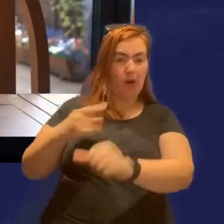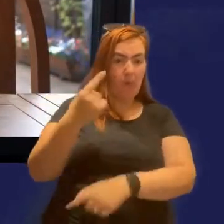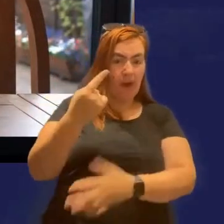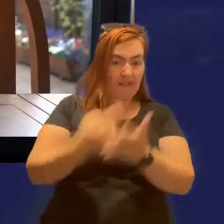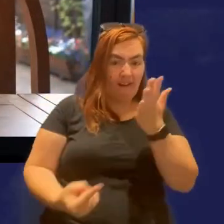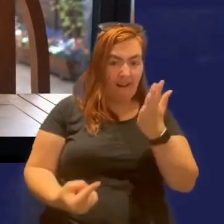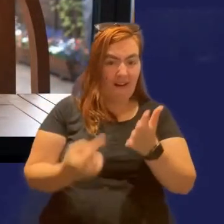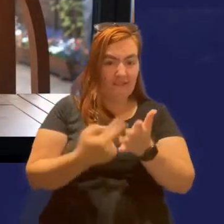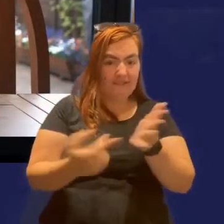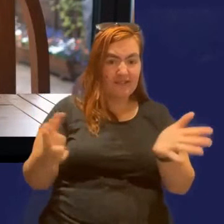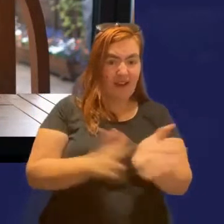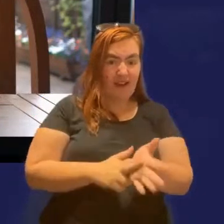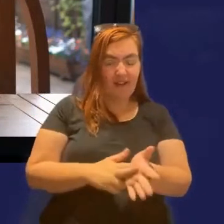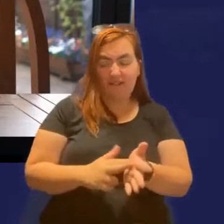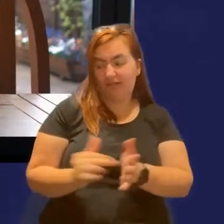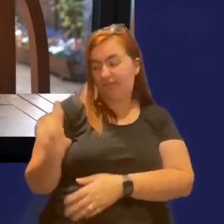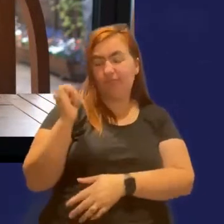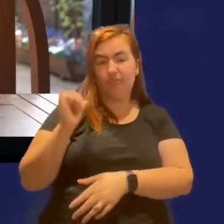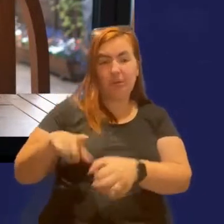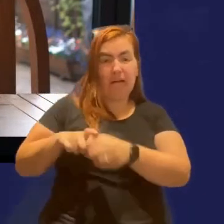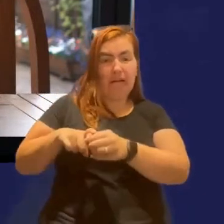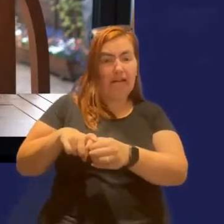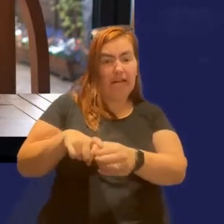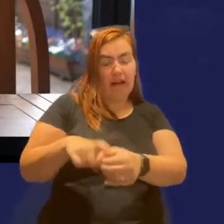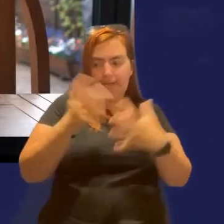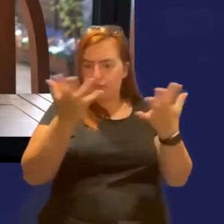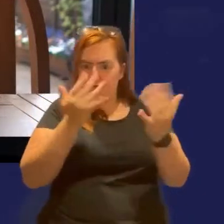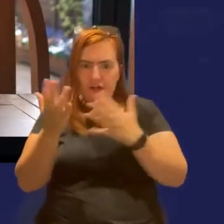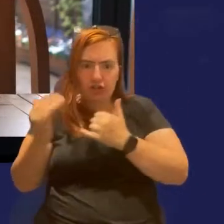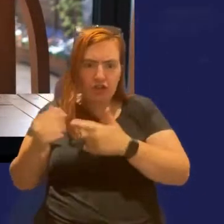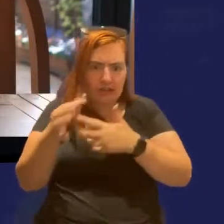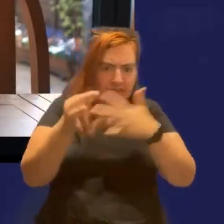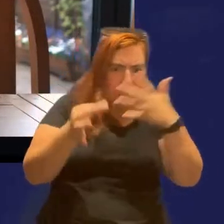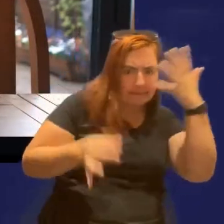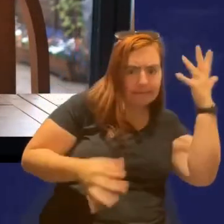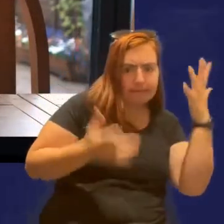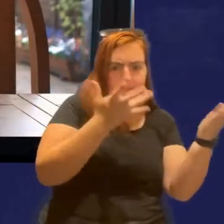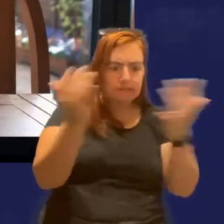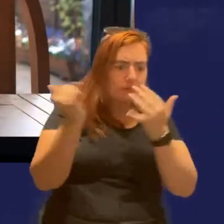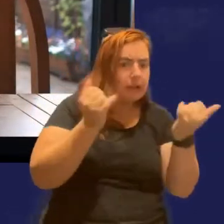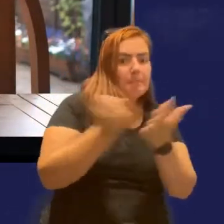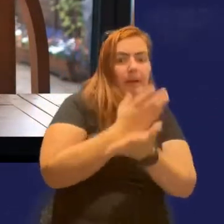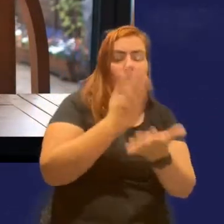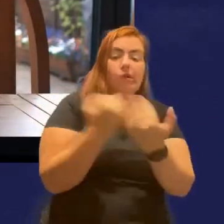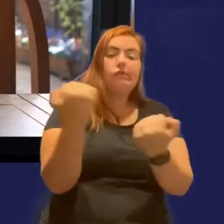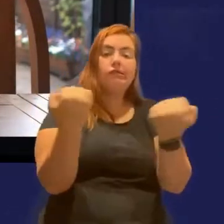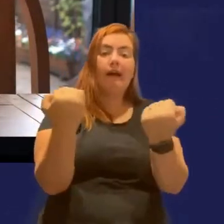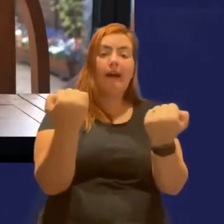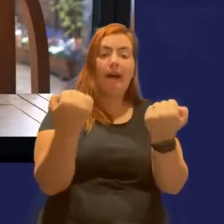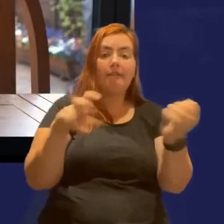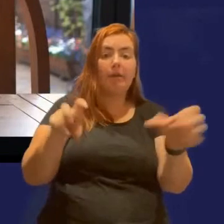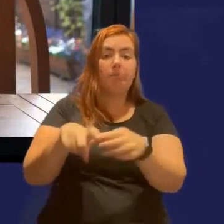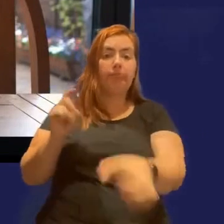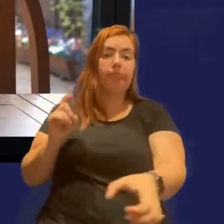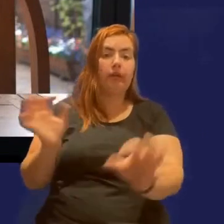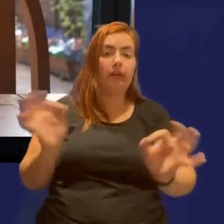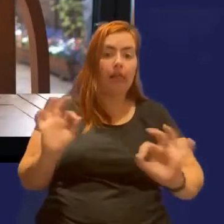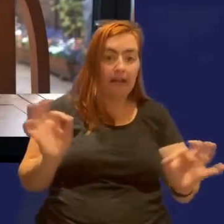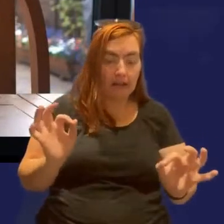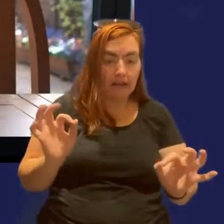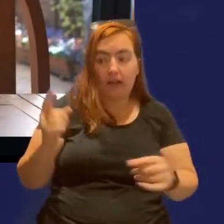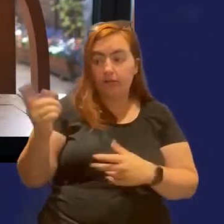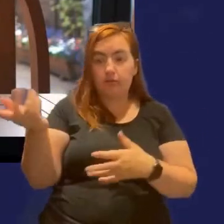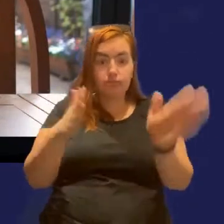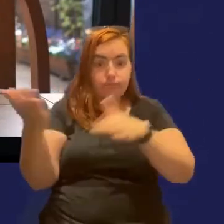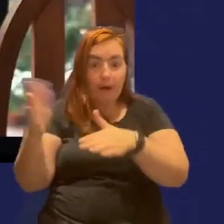behind your car. And I have to do numerous checks to make sure nothing is going to drop off en route, that the lights work, that the caravan's